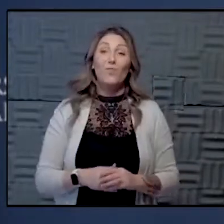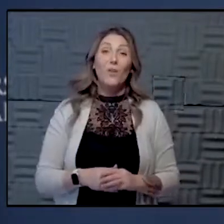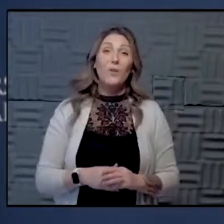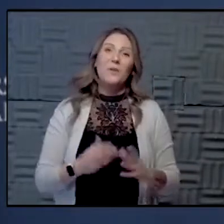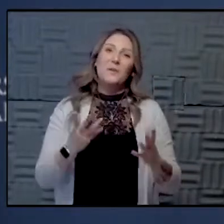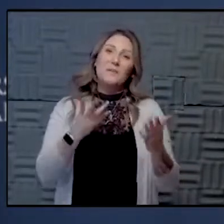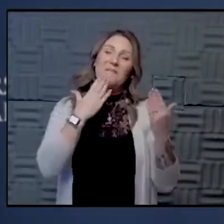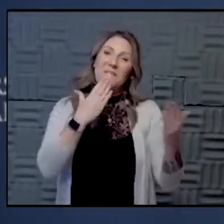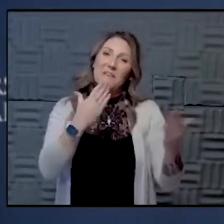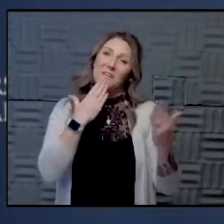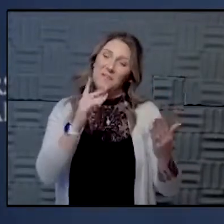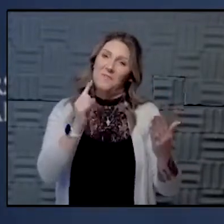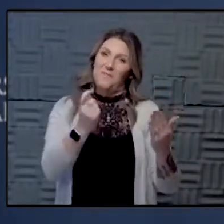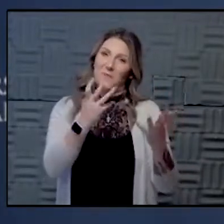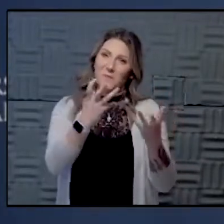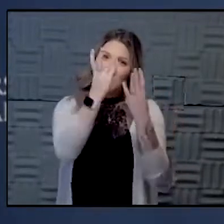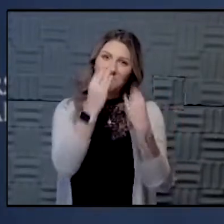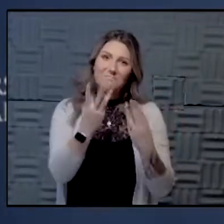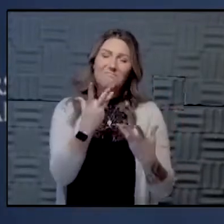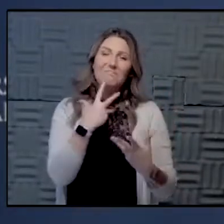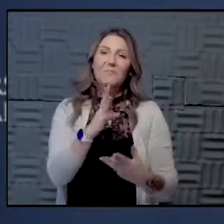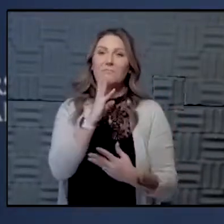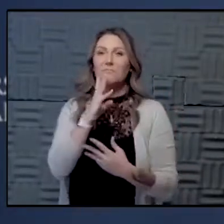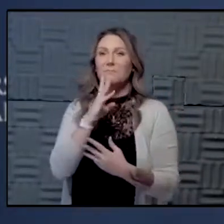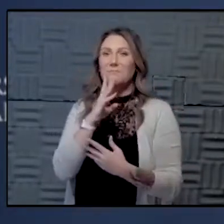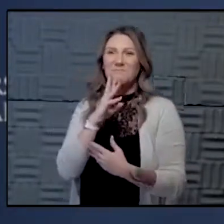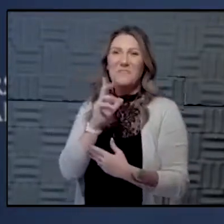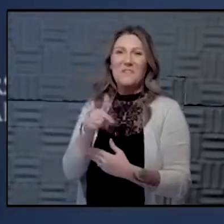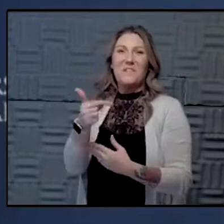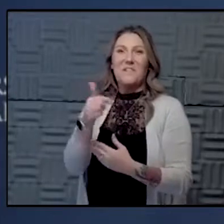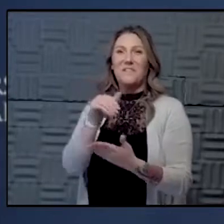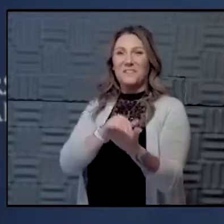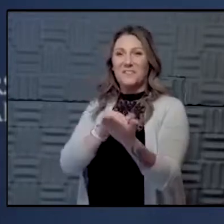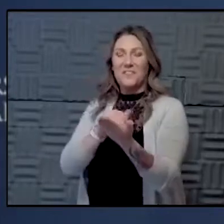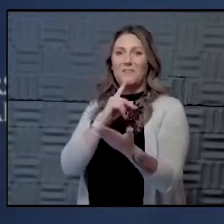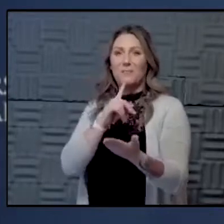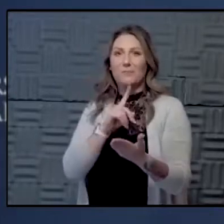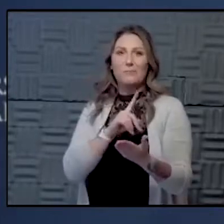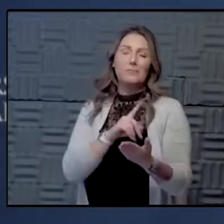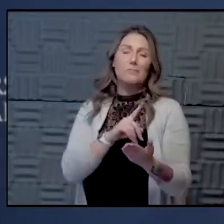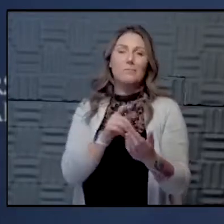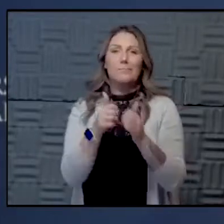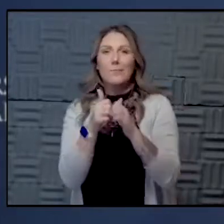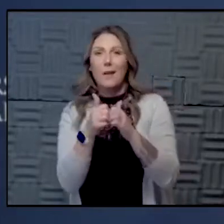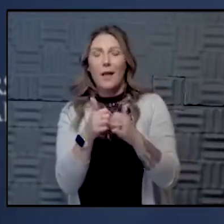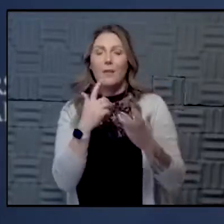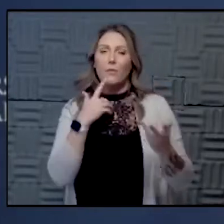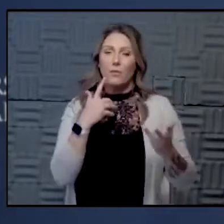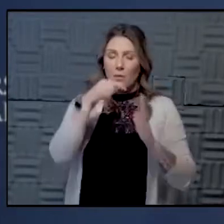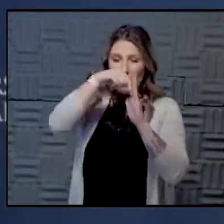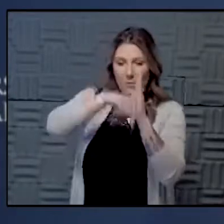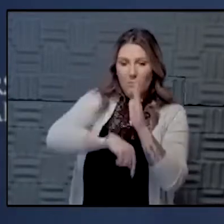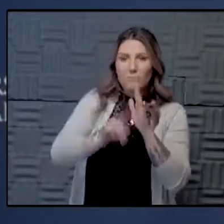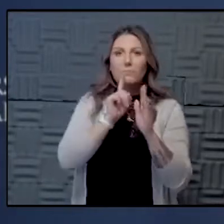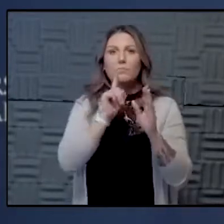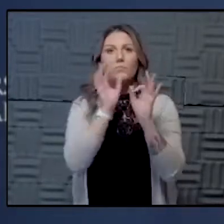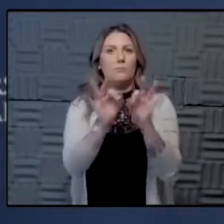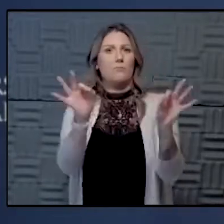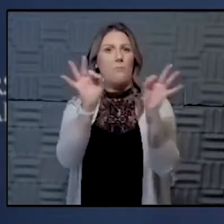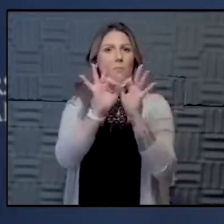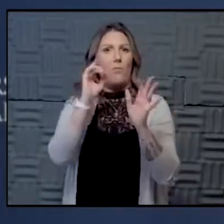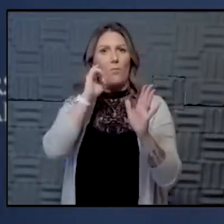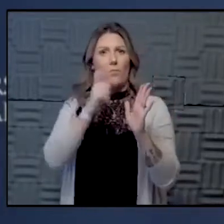me. Talked to Dr. Lechtenberg about this at length, and it is very important to